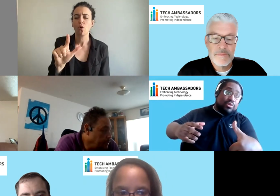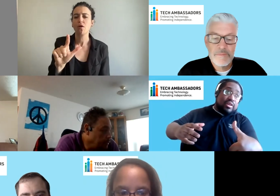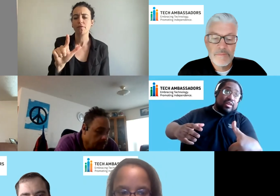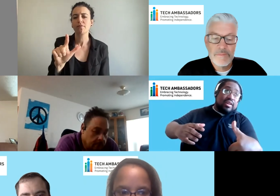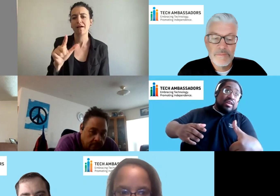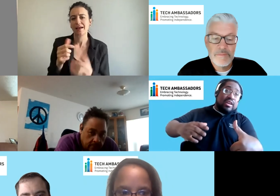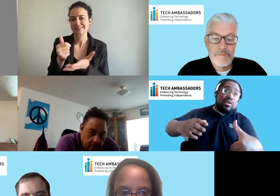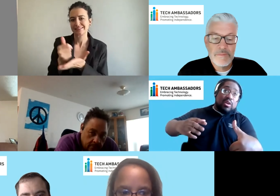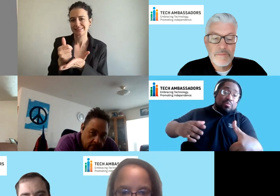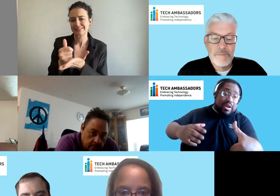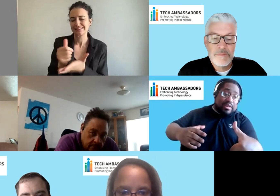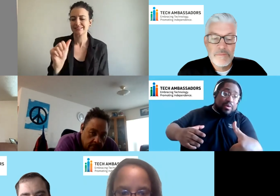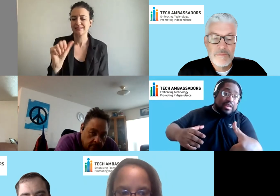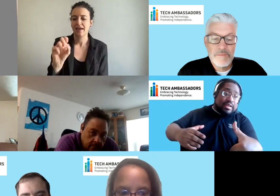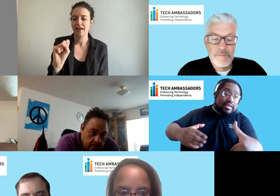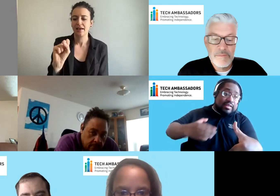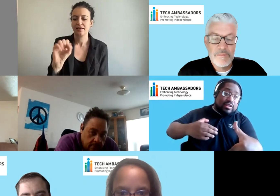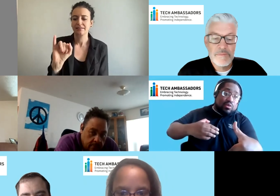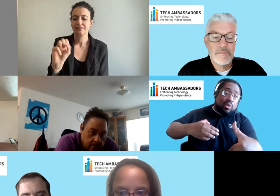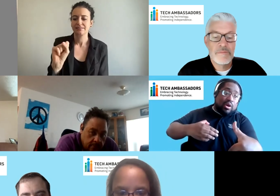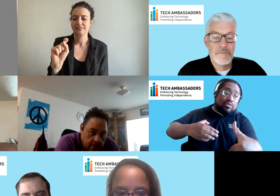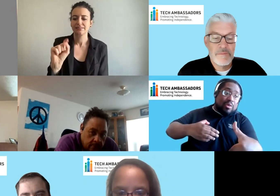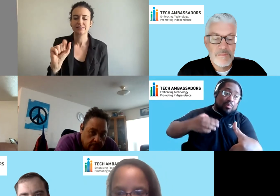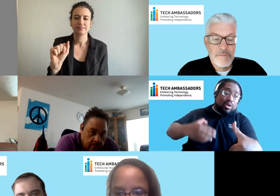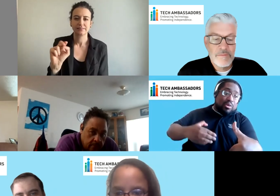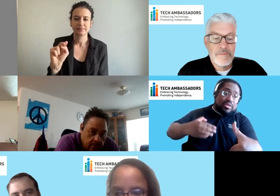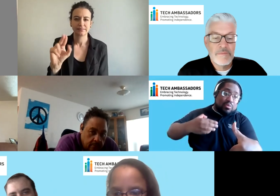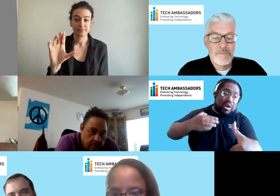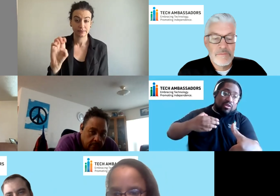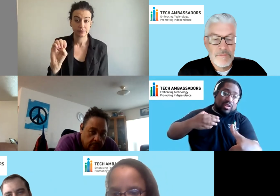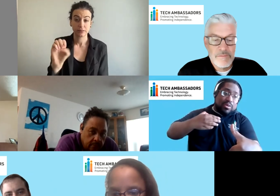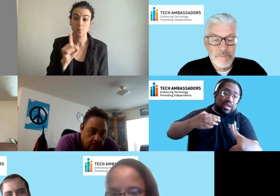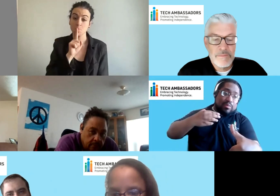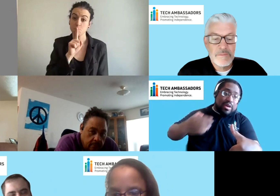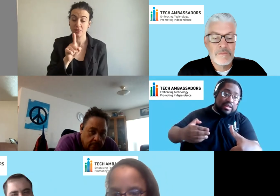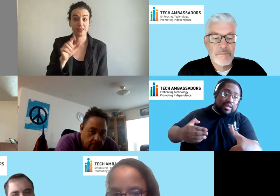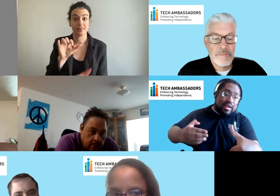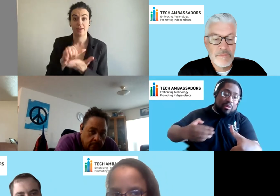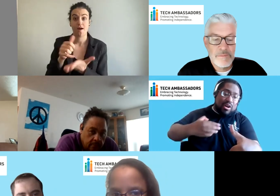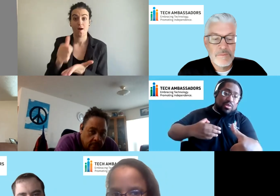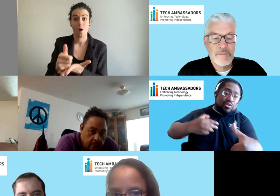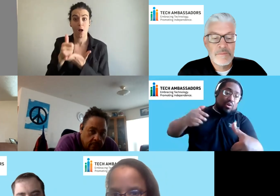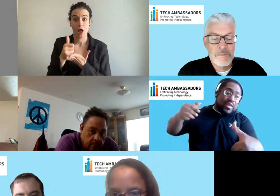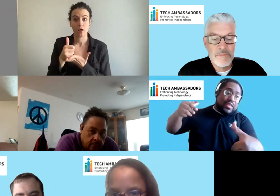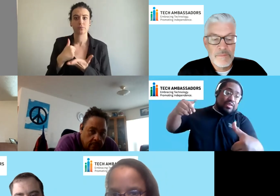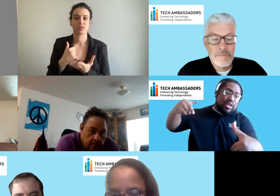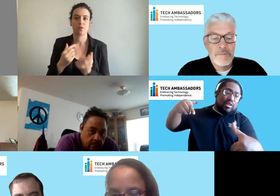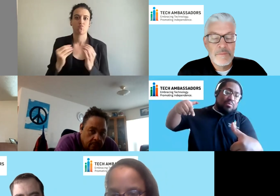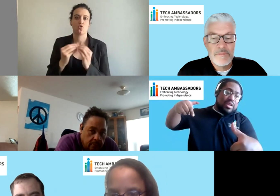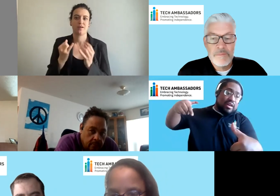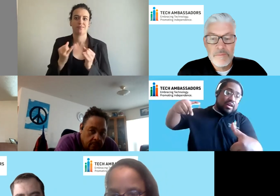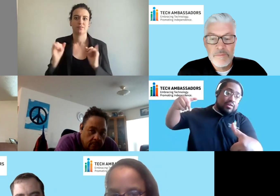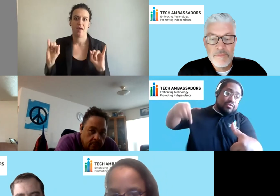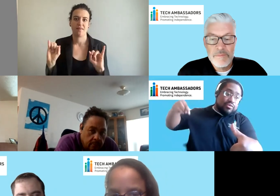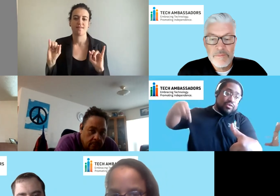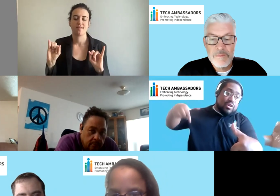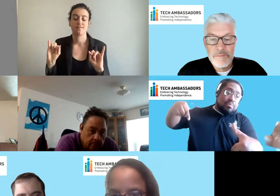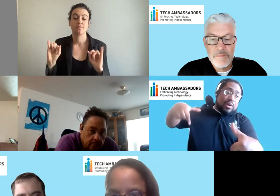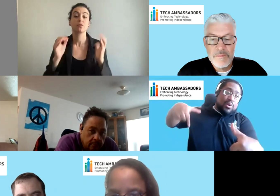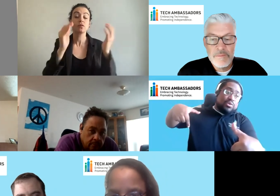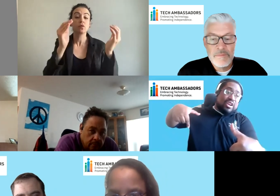able to increase my independence and do a lot of my appointments and record keeping independently, among others. Oh, and the development